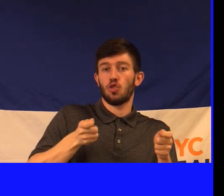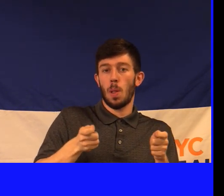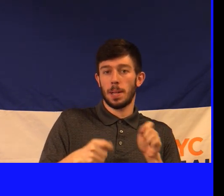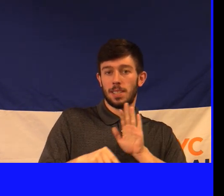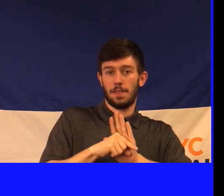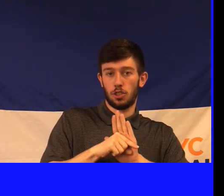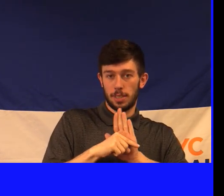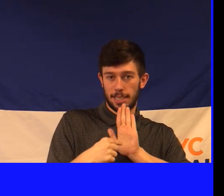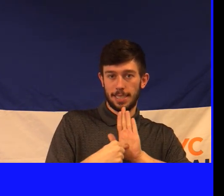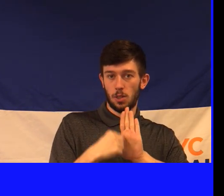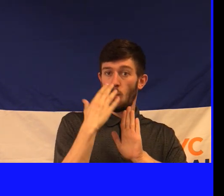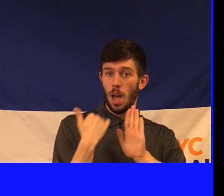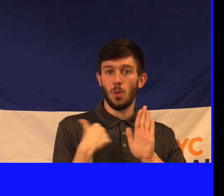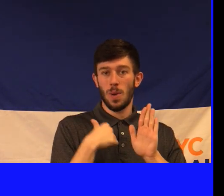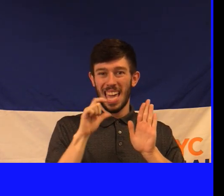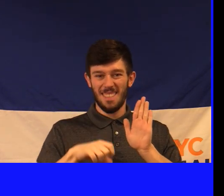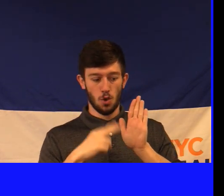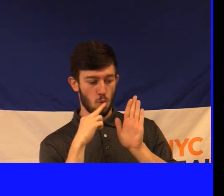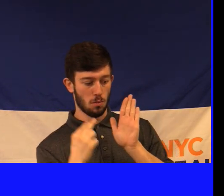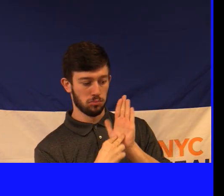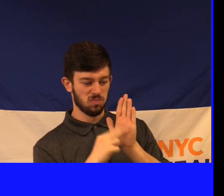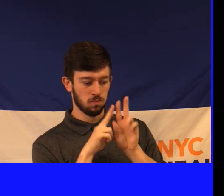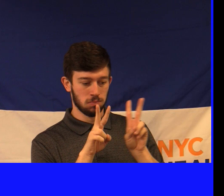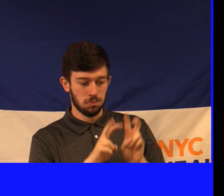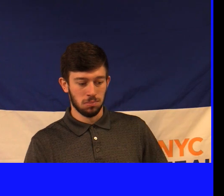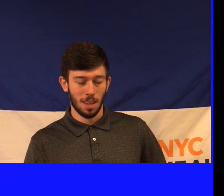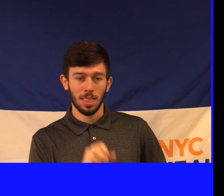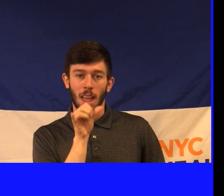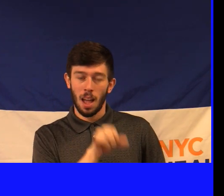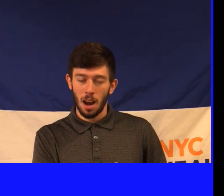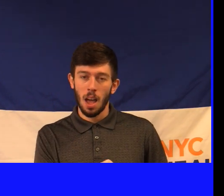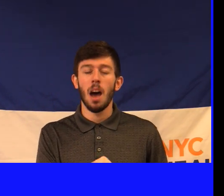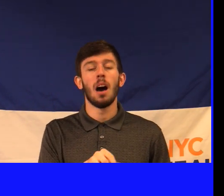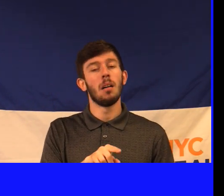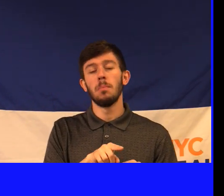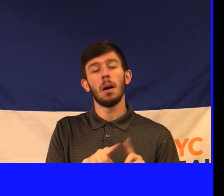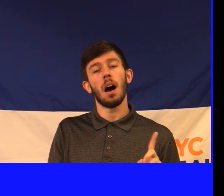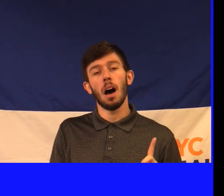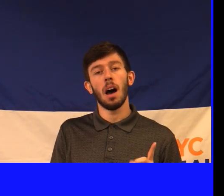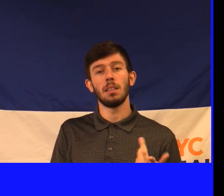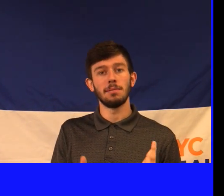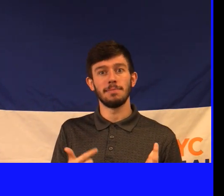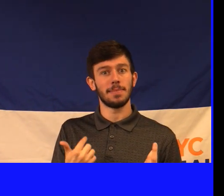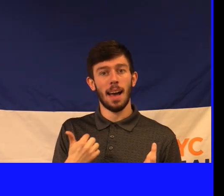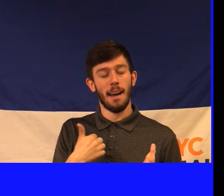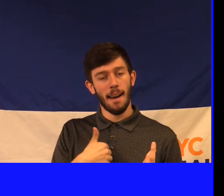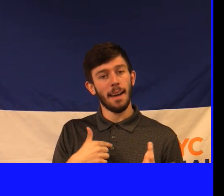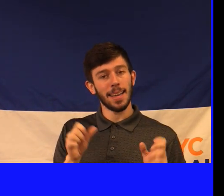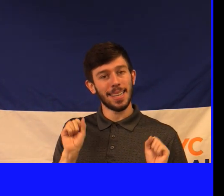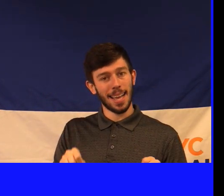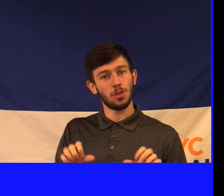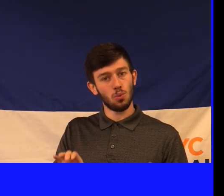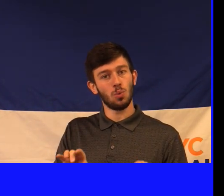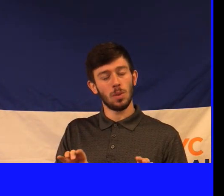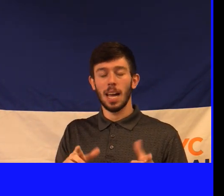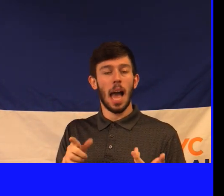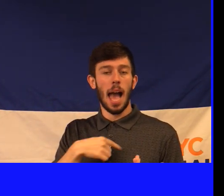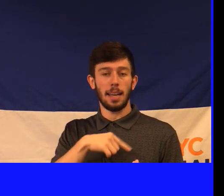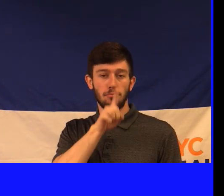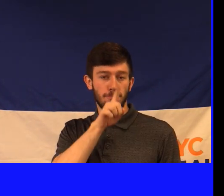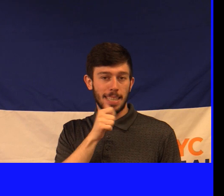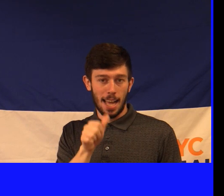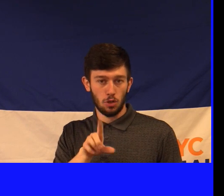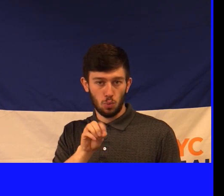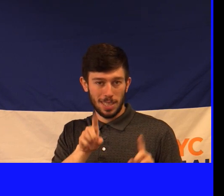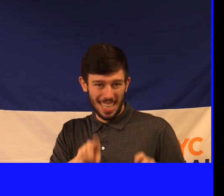at. But it's, and I didn't do the testing, Grant Thornton did, but it